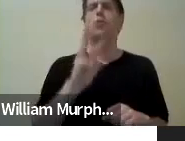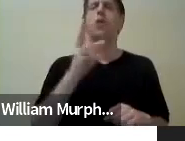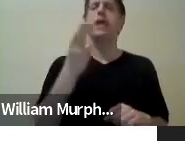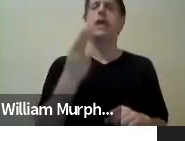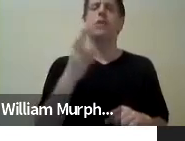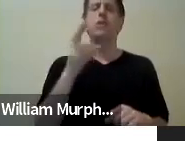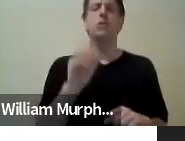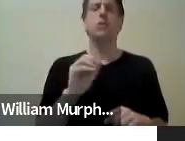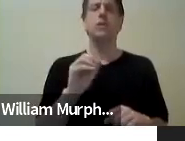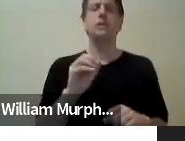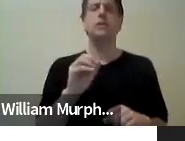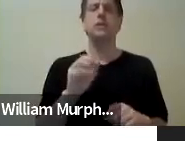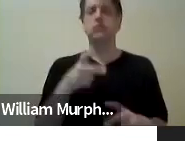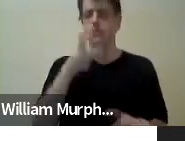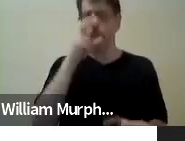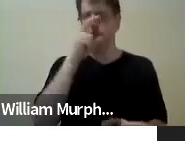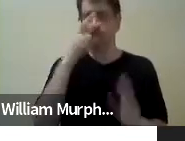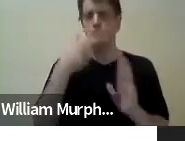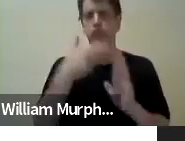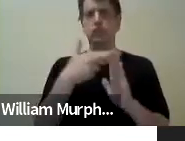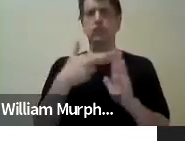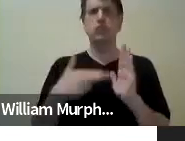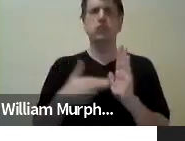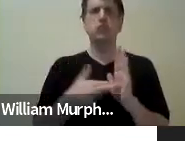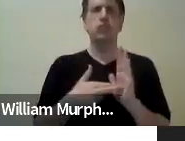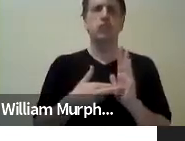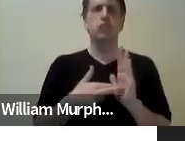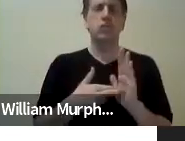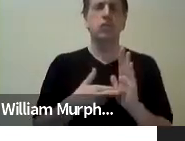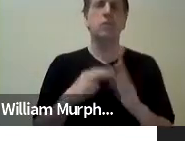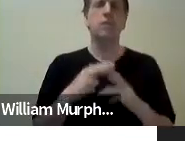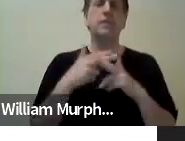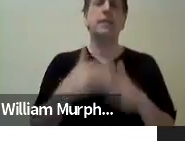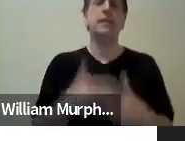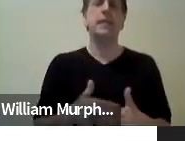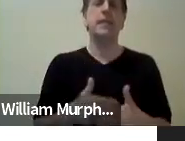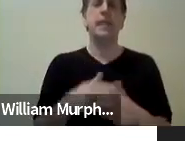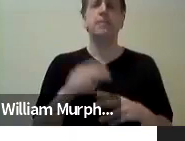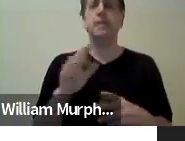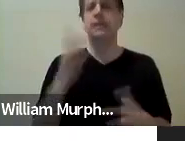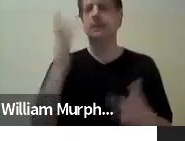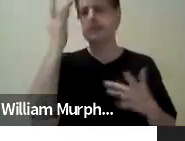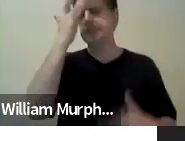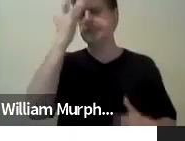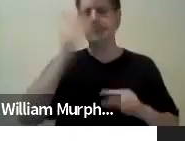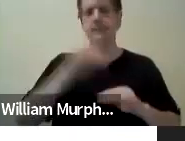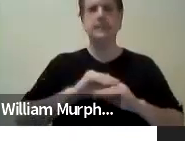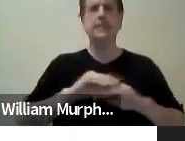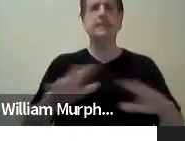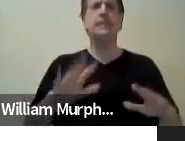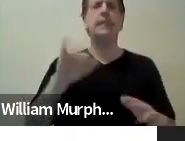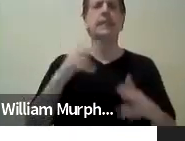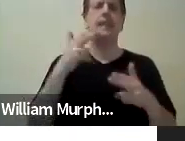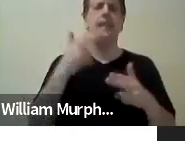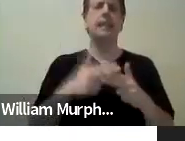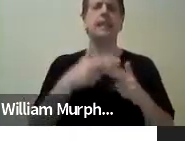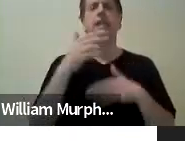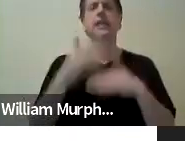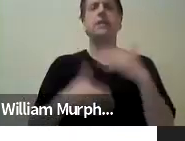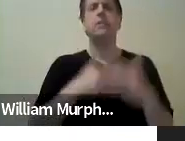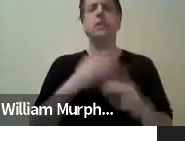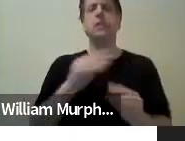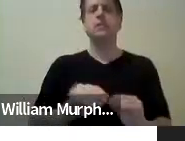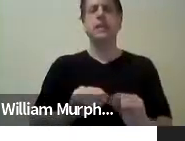has strict rules regarding naming infectious diseases, and that naming process is